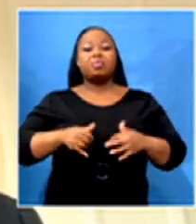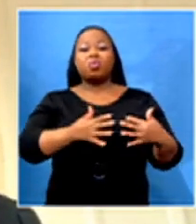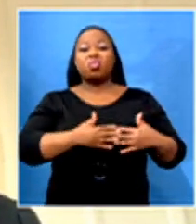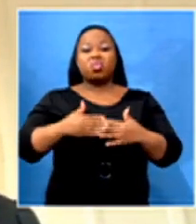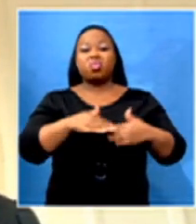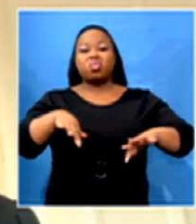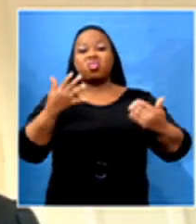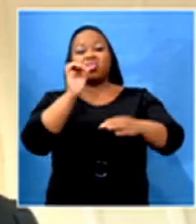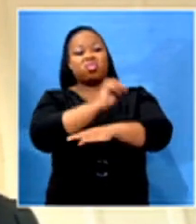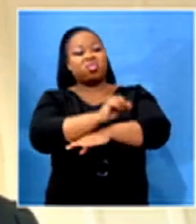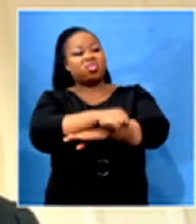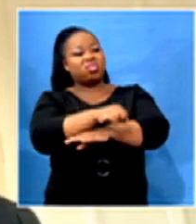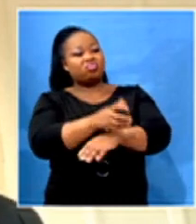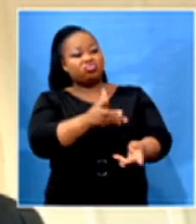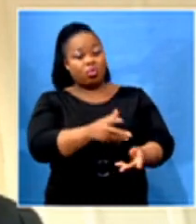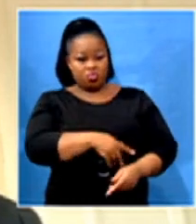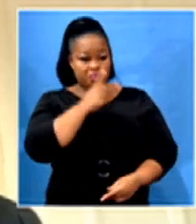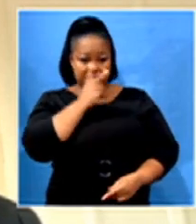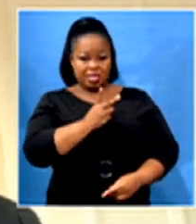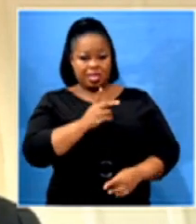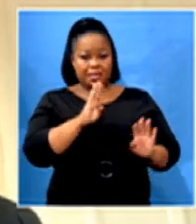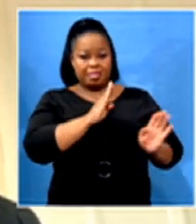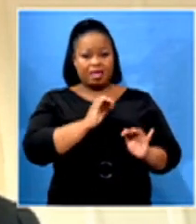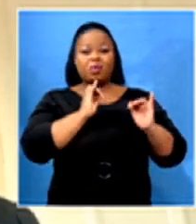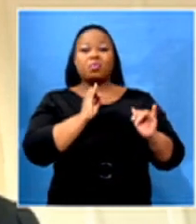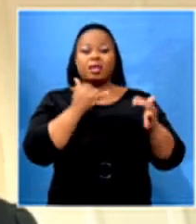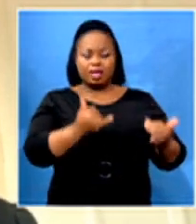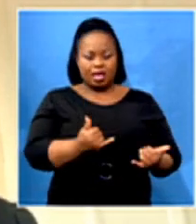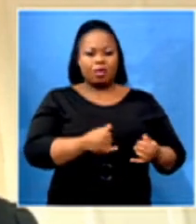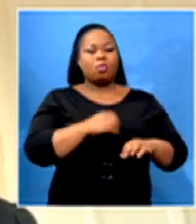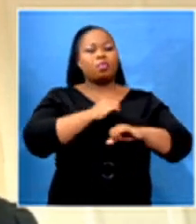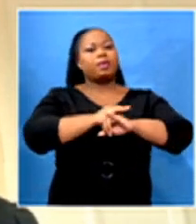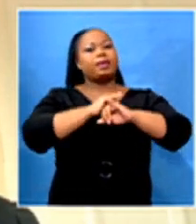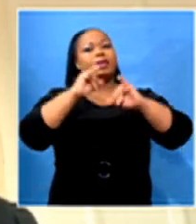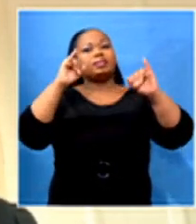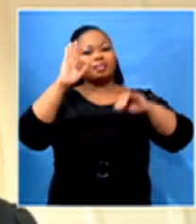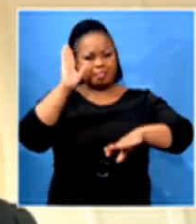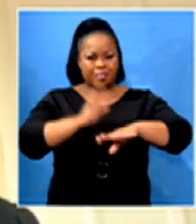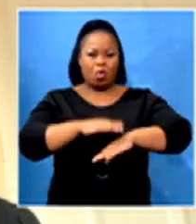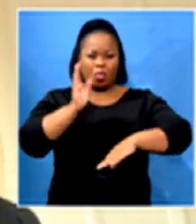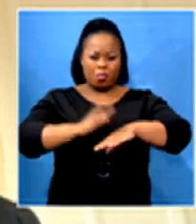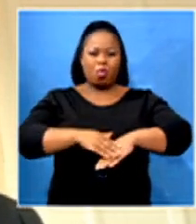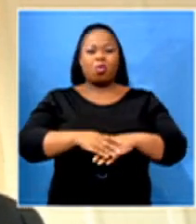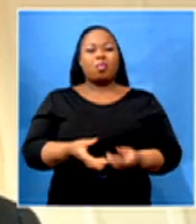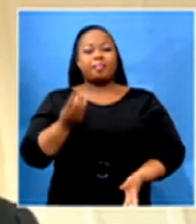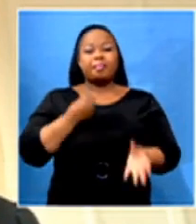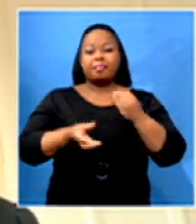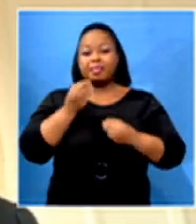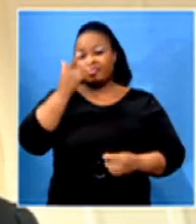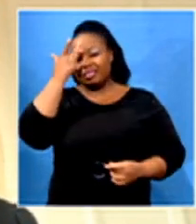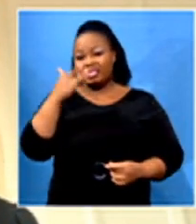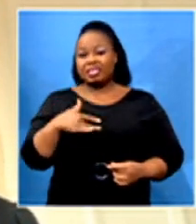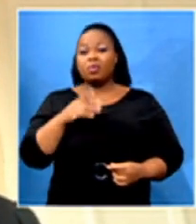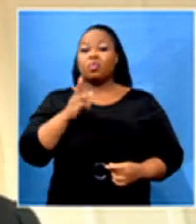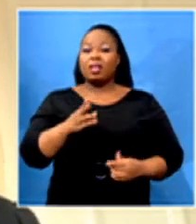actually seen now, how it will actually translate in the numbers of more new infections that are going to be